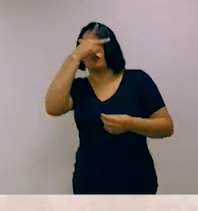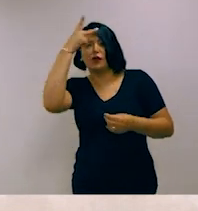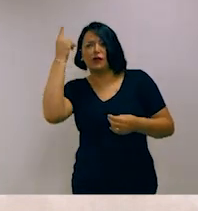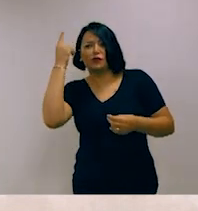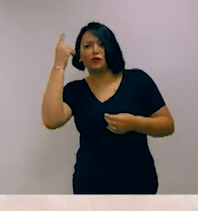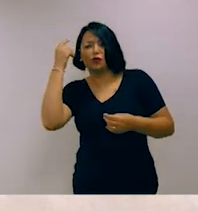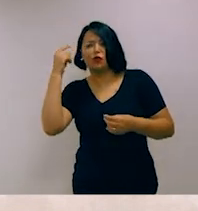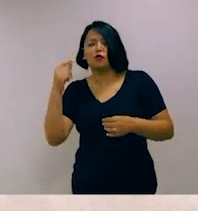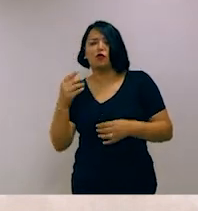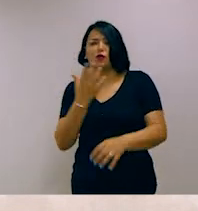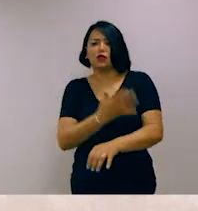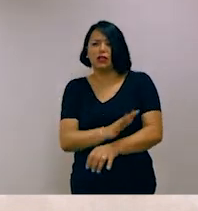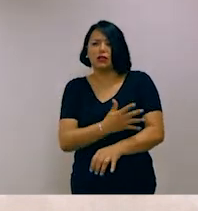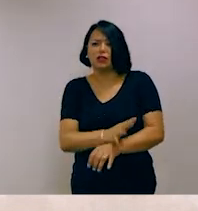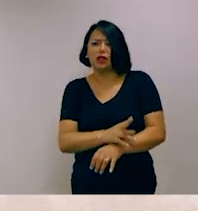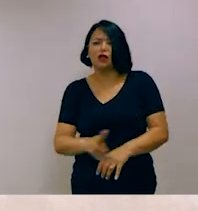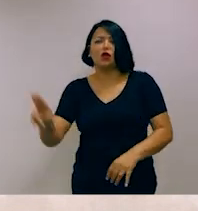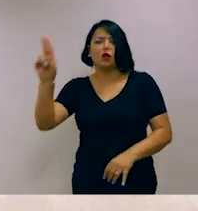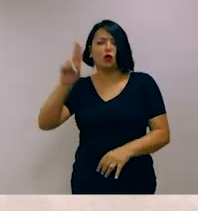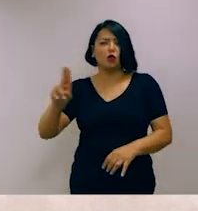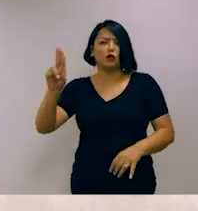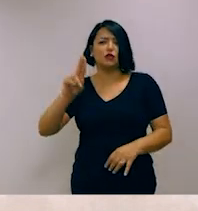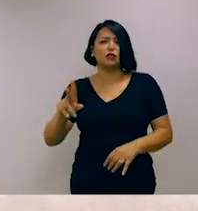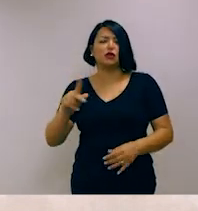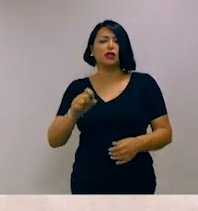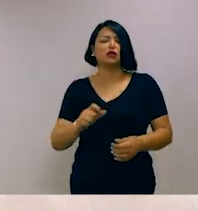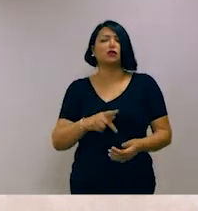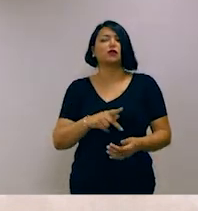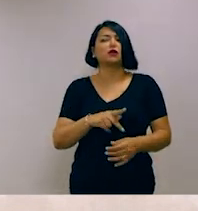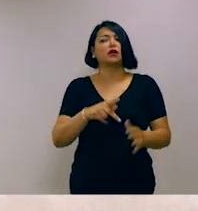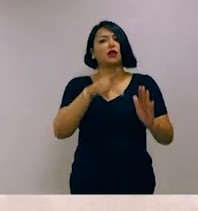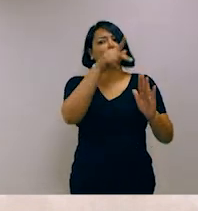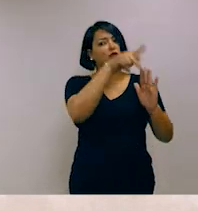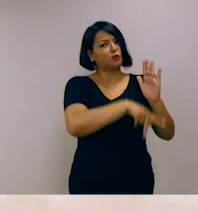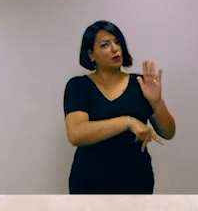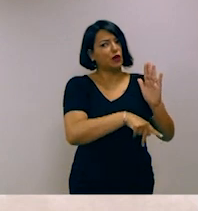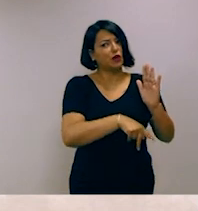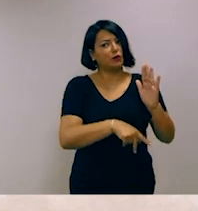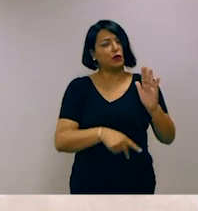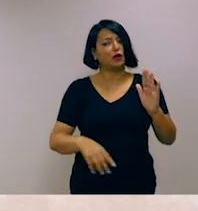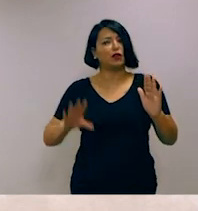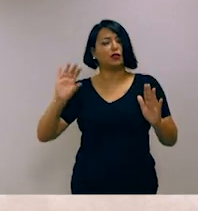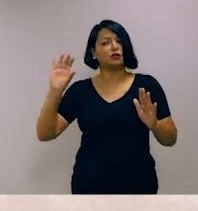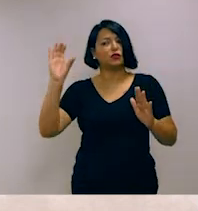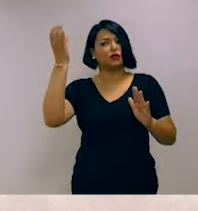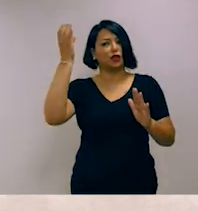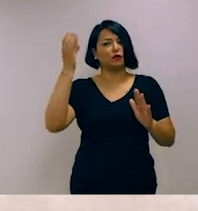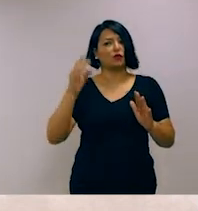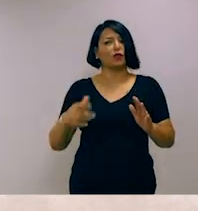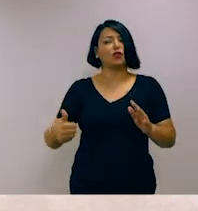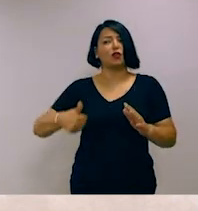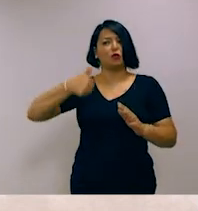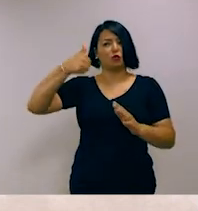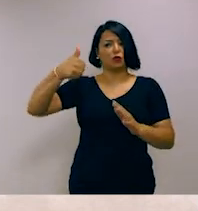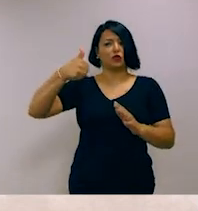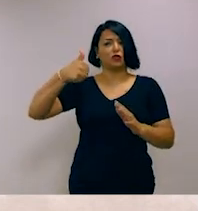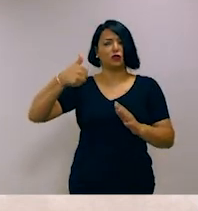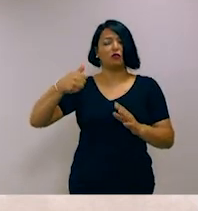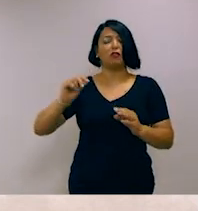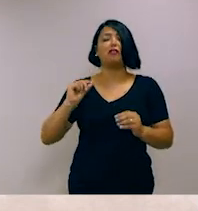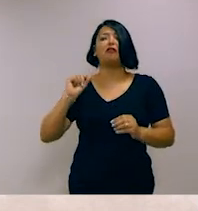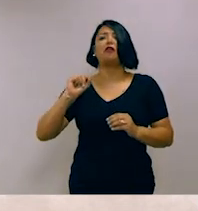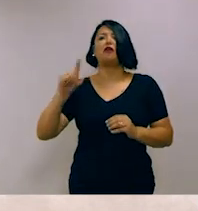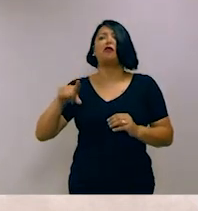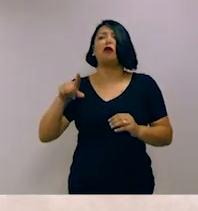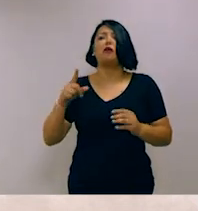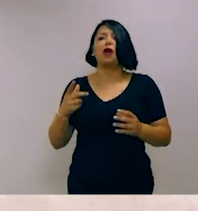and given a positive result using this model, how likely is this individual